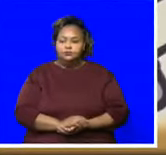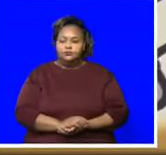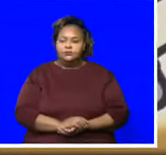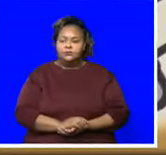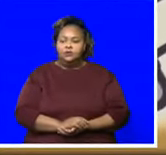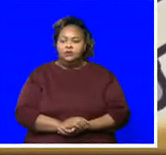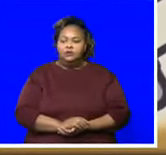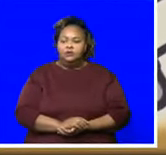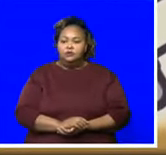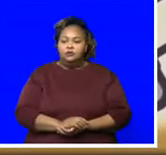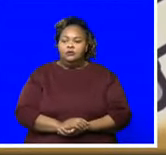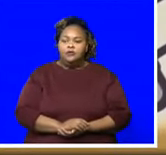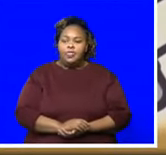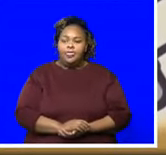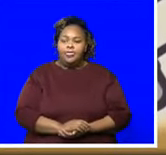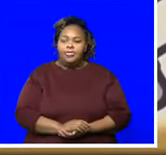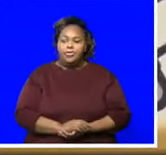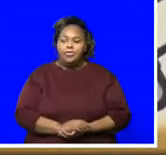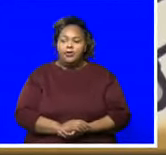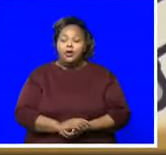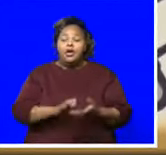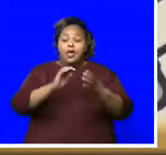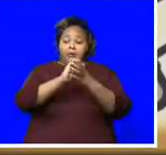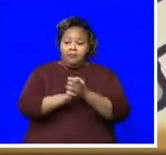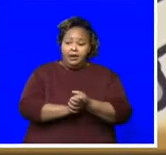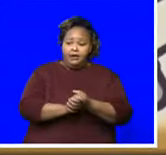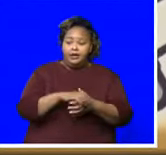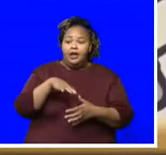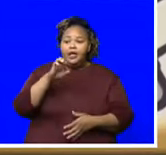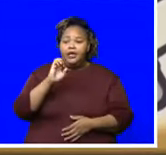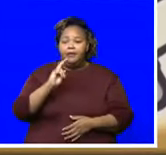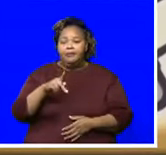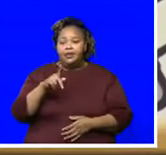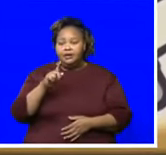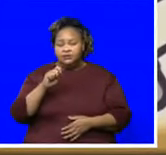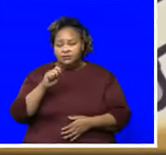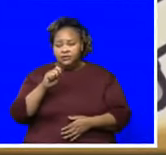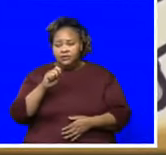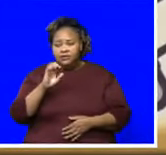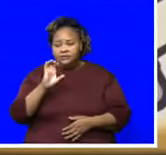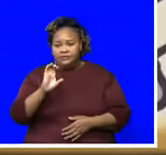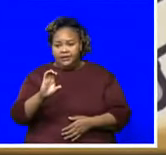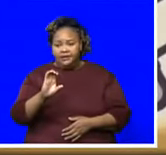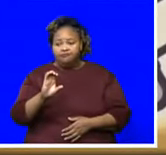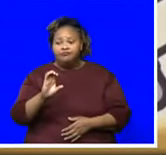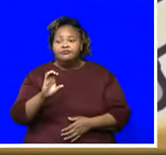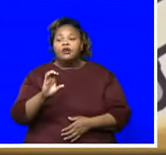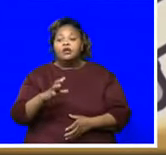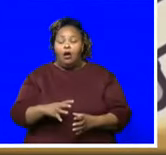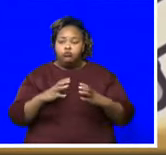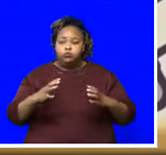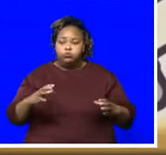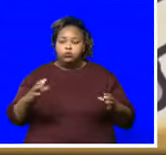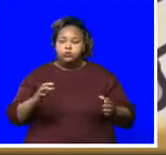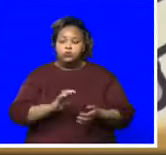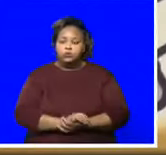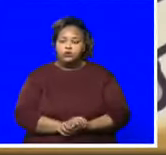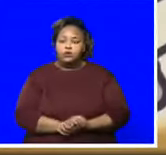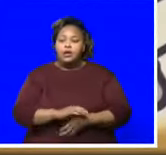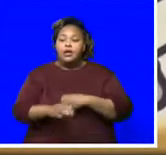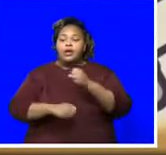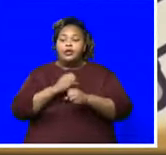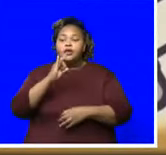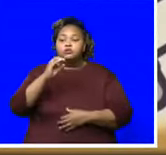was started to grow as a seed. Subsequently, in 2017, we signed a partnership with